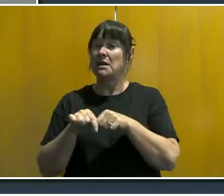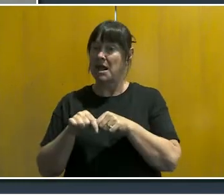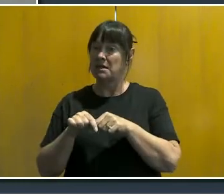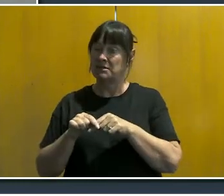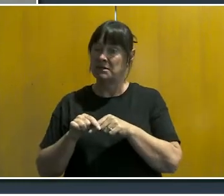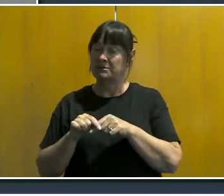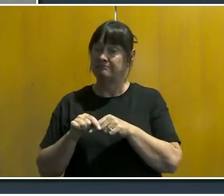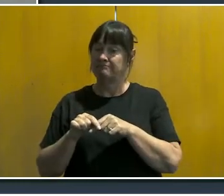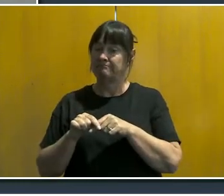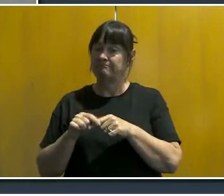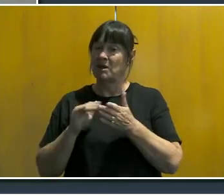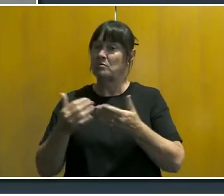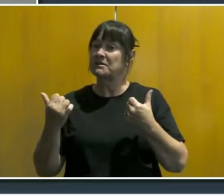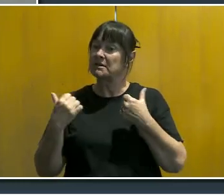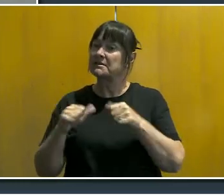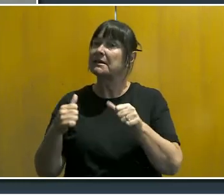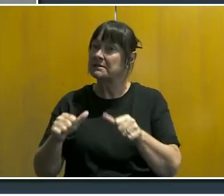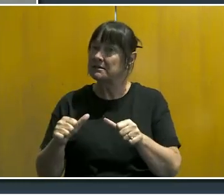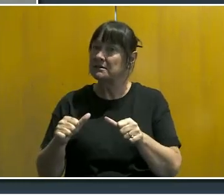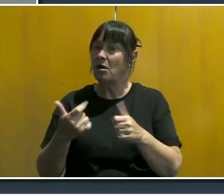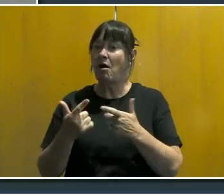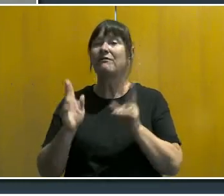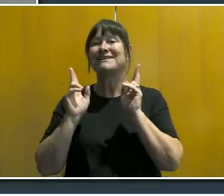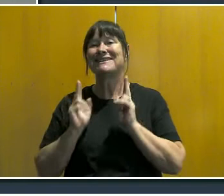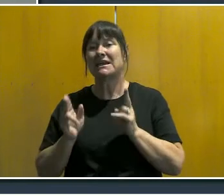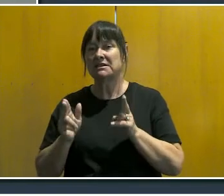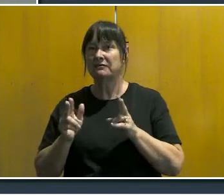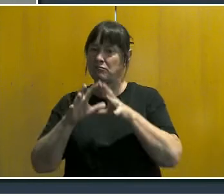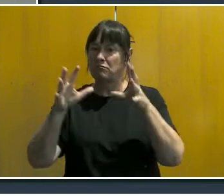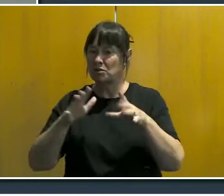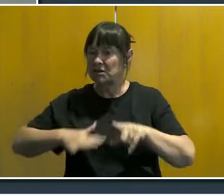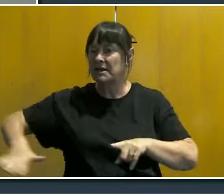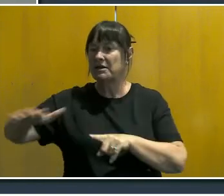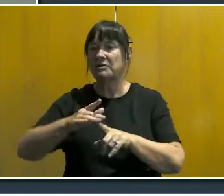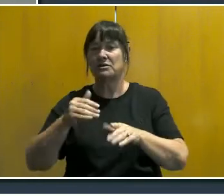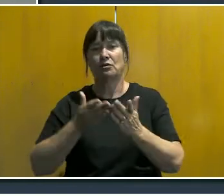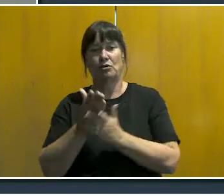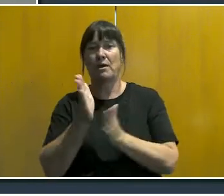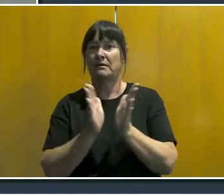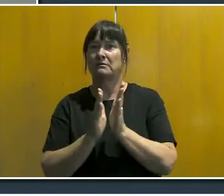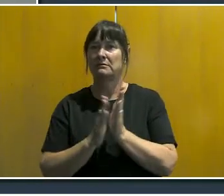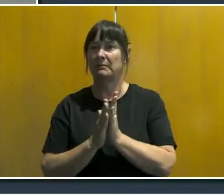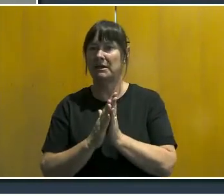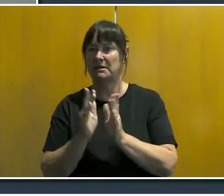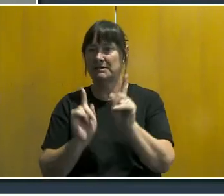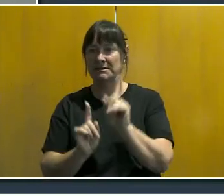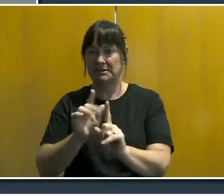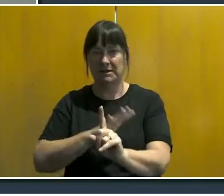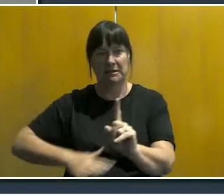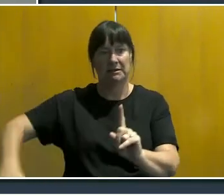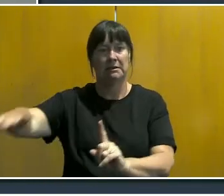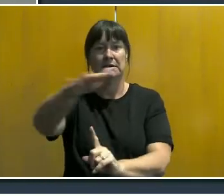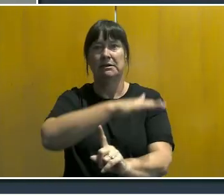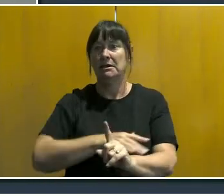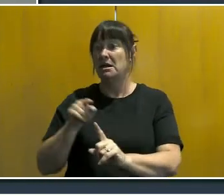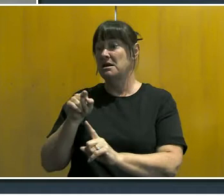enhancement, the success of native corridors in the city and public wellbeing. Most importantly, Friends Bush is a model for what